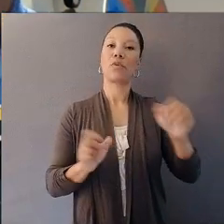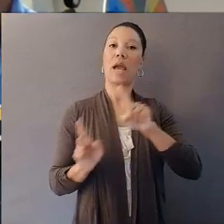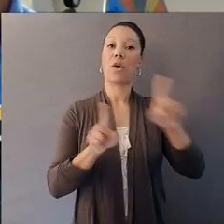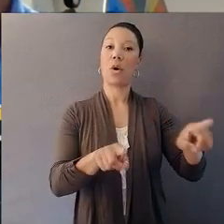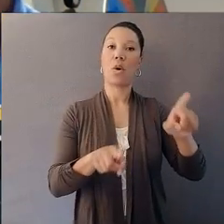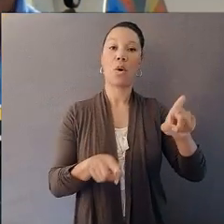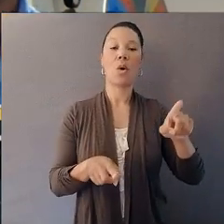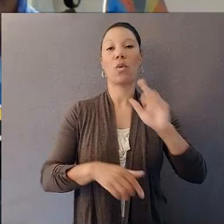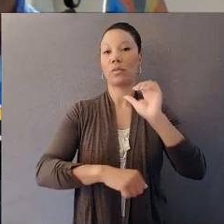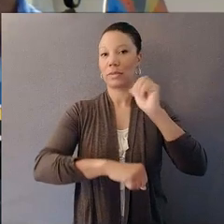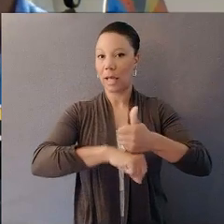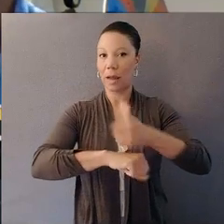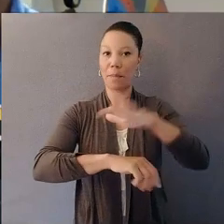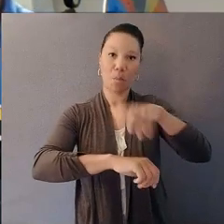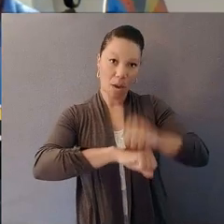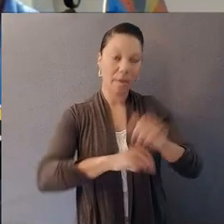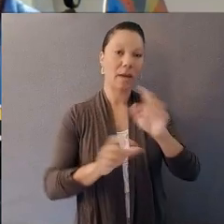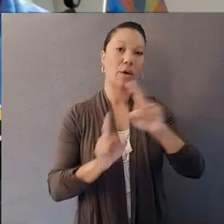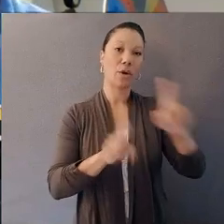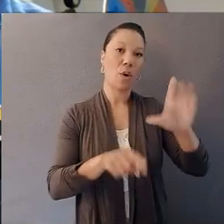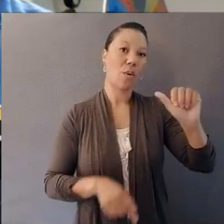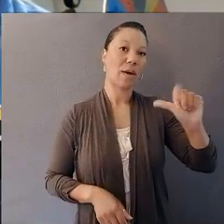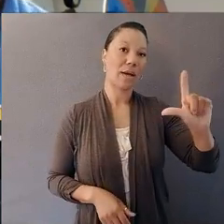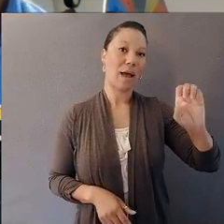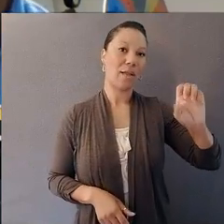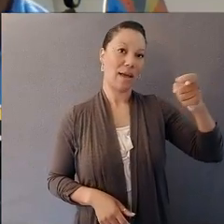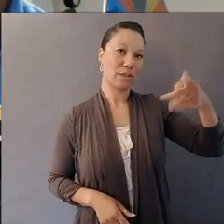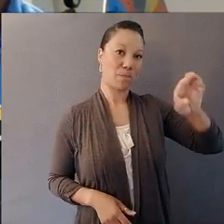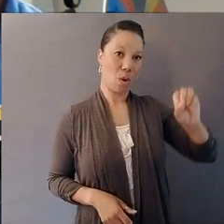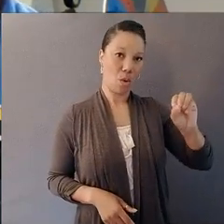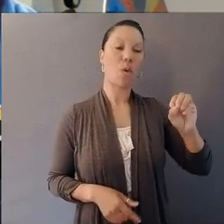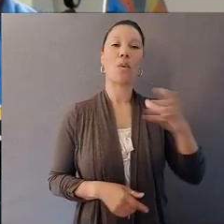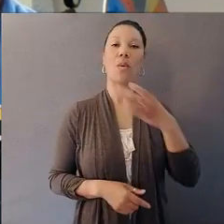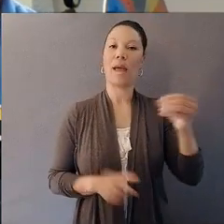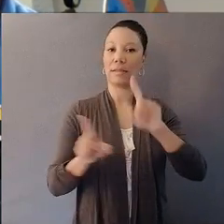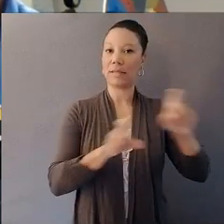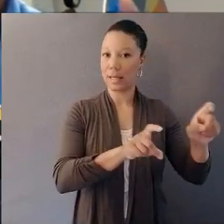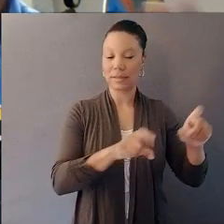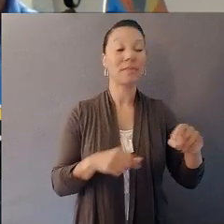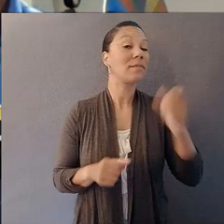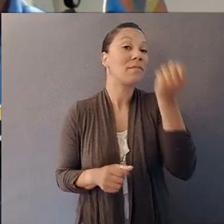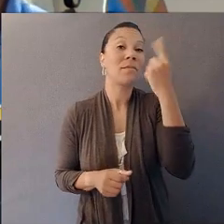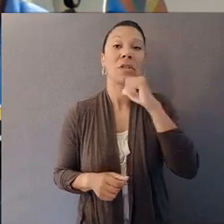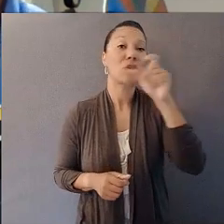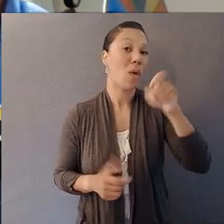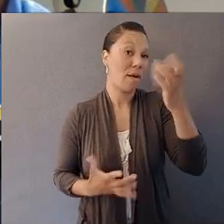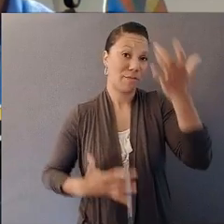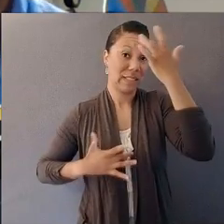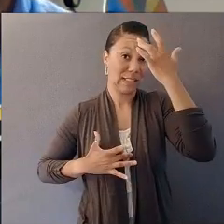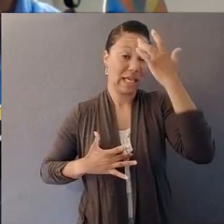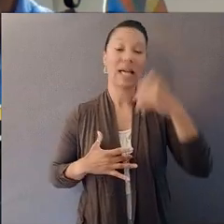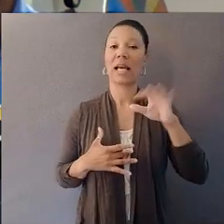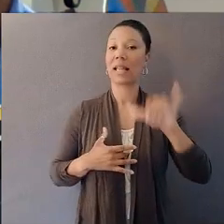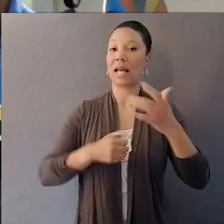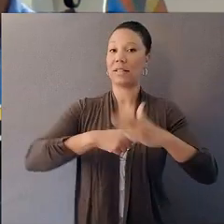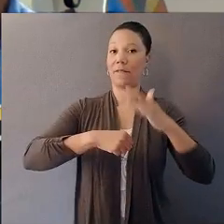is no longer symptom-driven appointments to be tested. This is open to anyone that